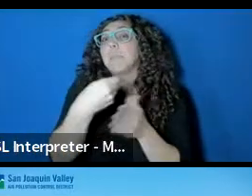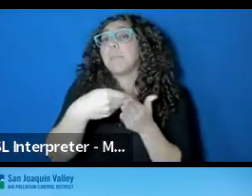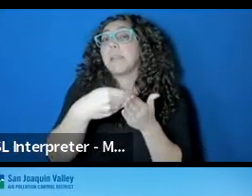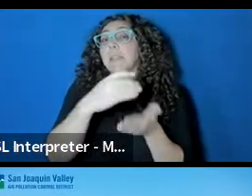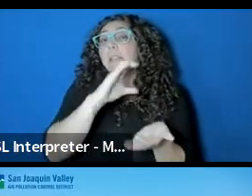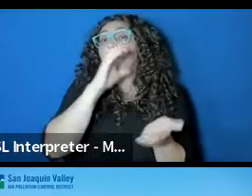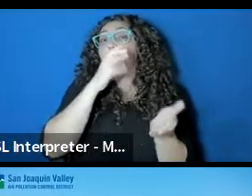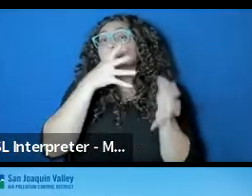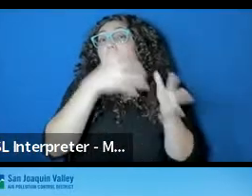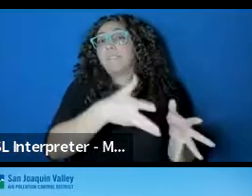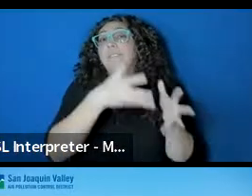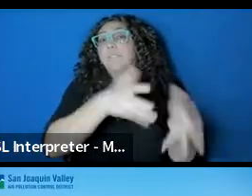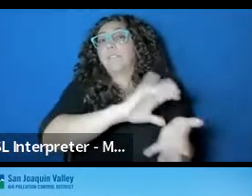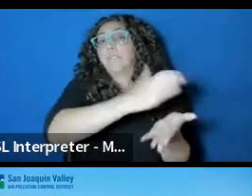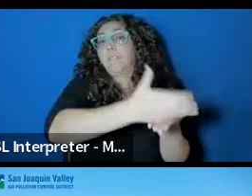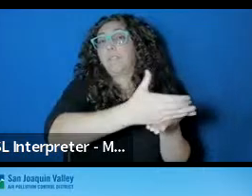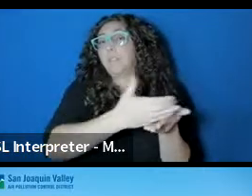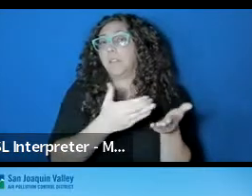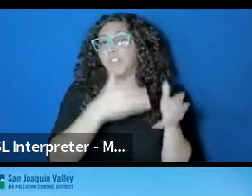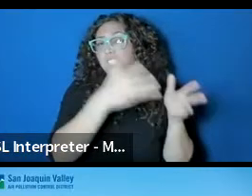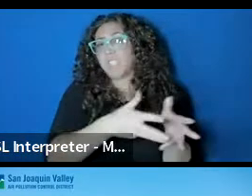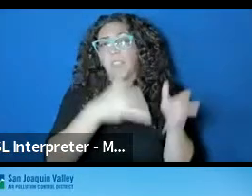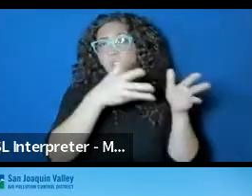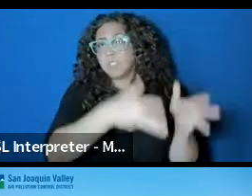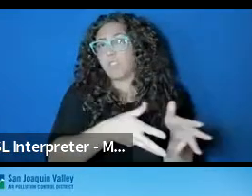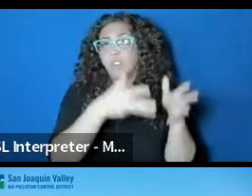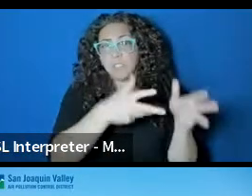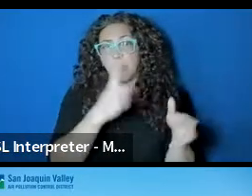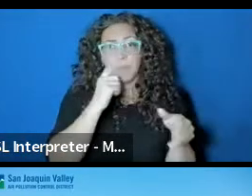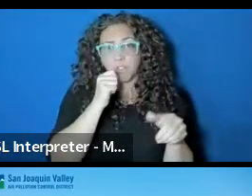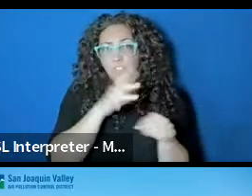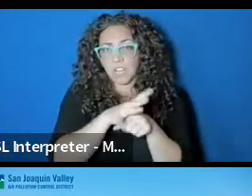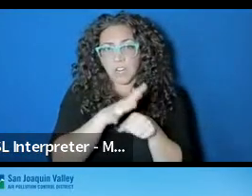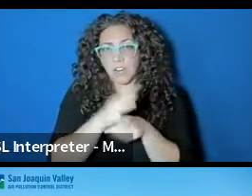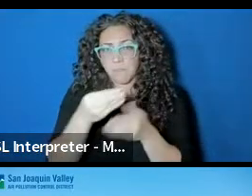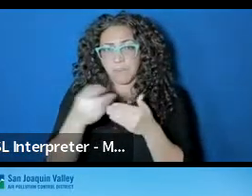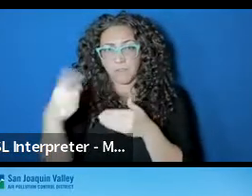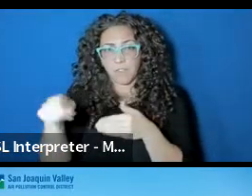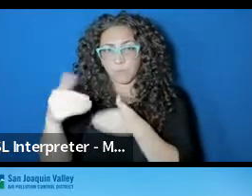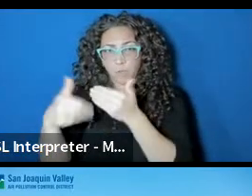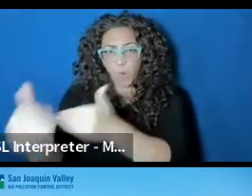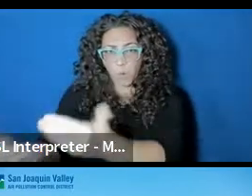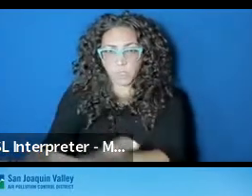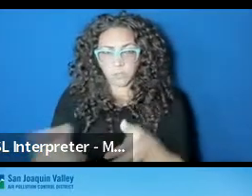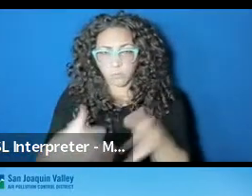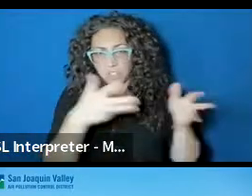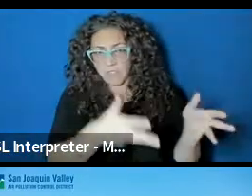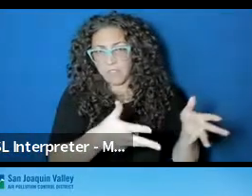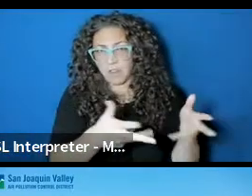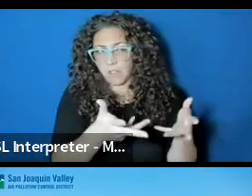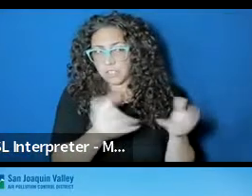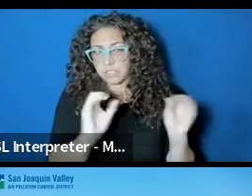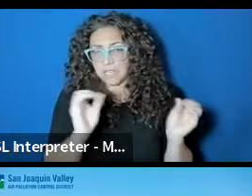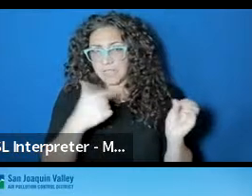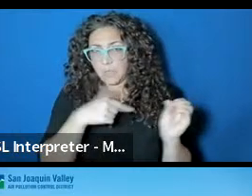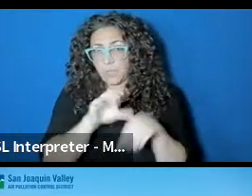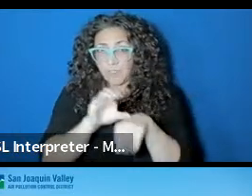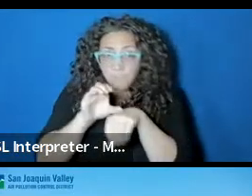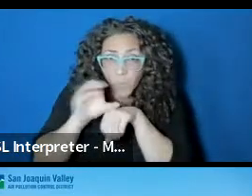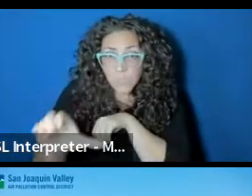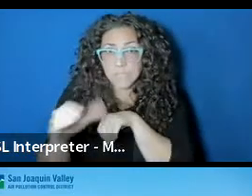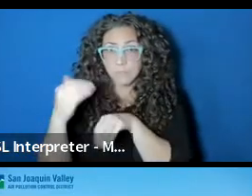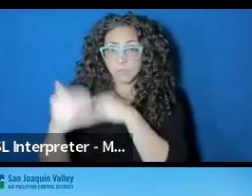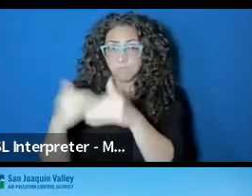pot, it would just sit there because there's not enough money for them to go forward. And again, there's nothing that we can do to force them to go forward,